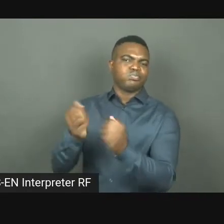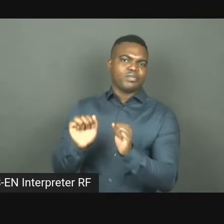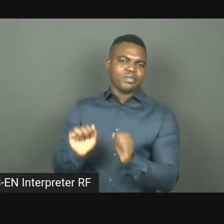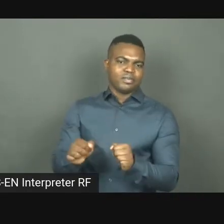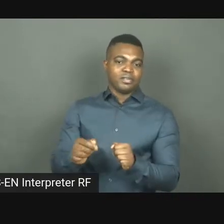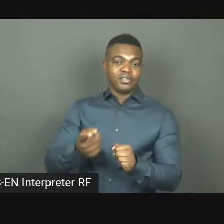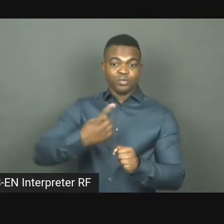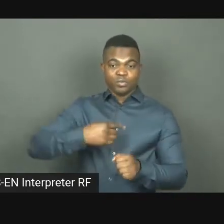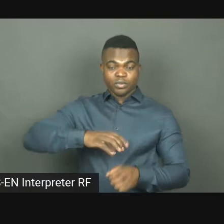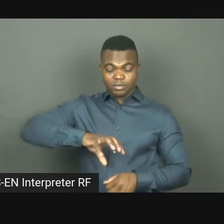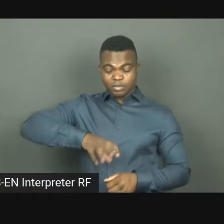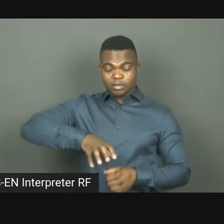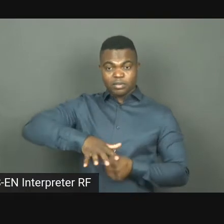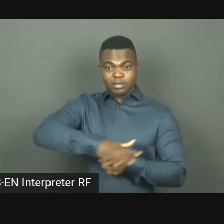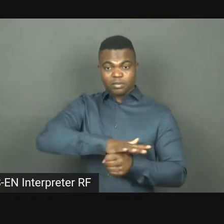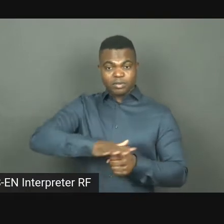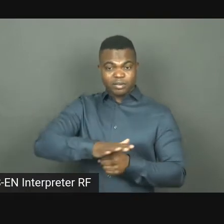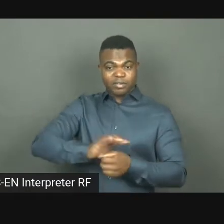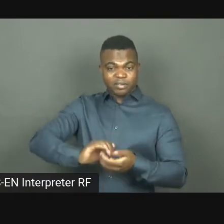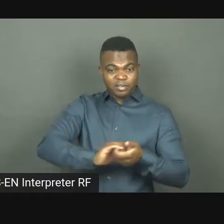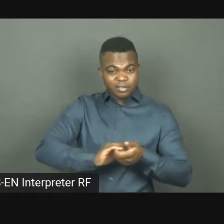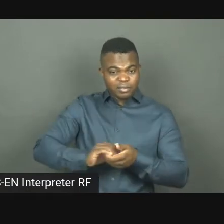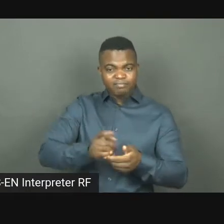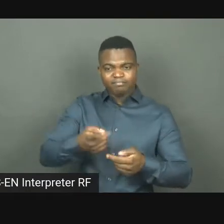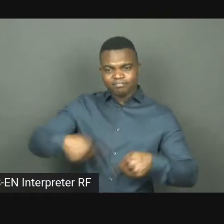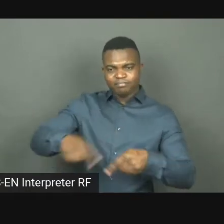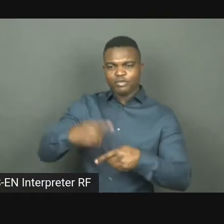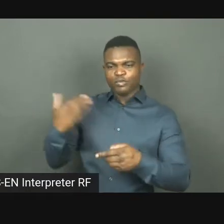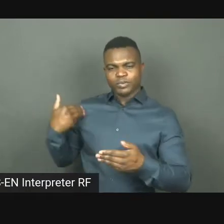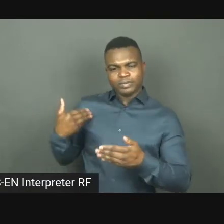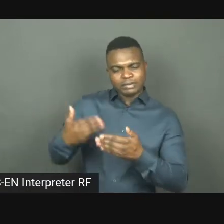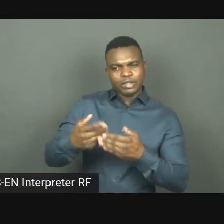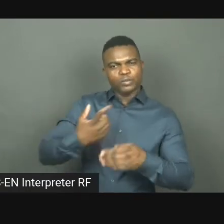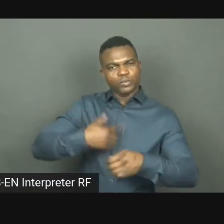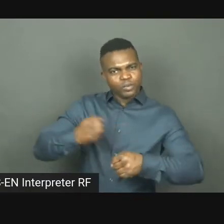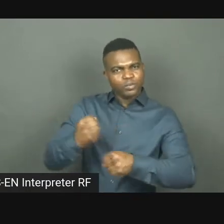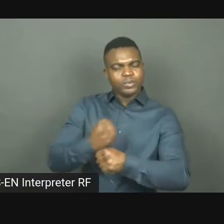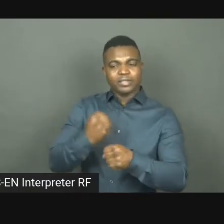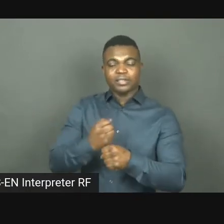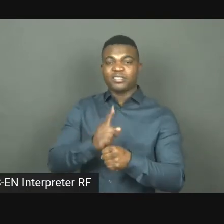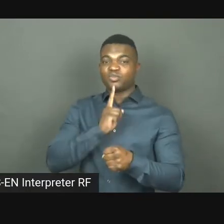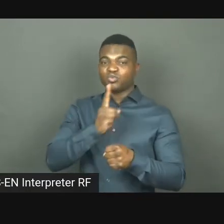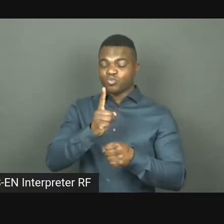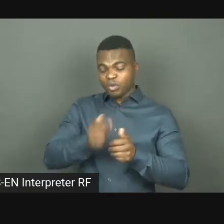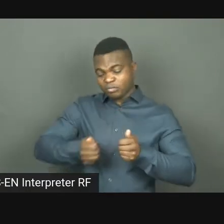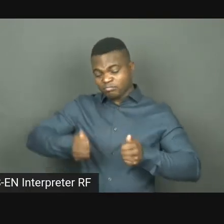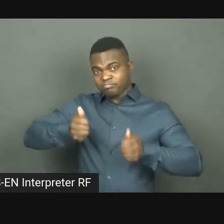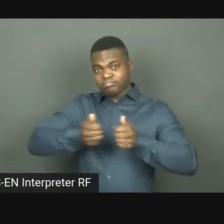talking. We need the CHS. Thank you for listening to me.